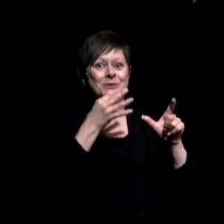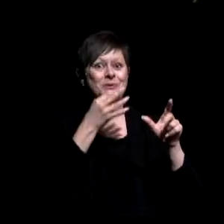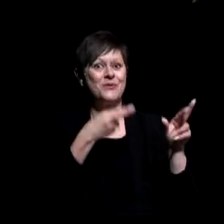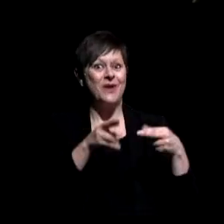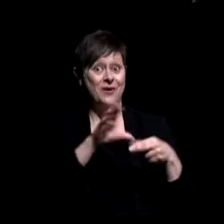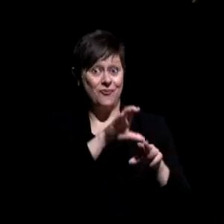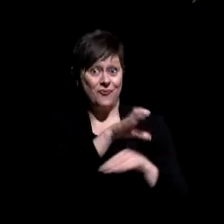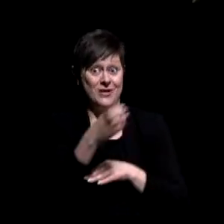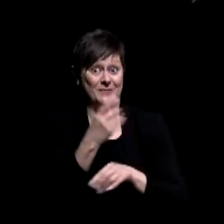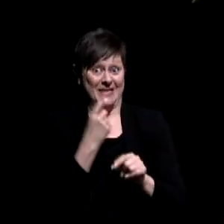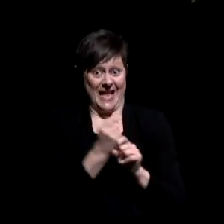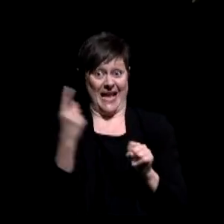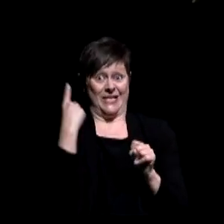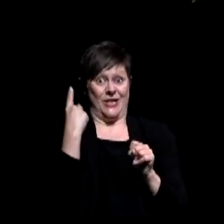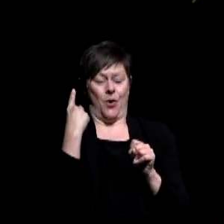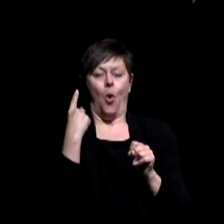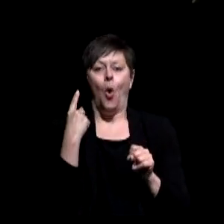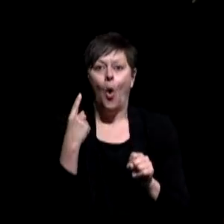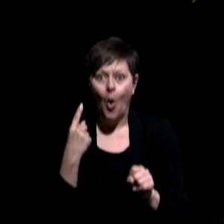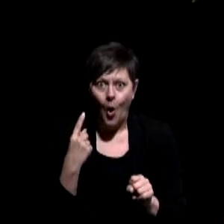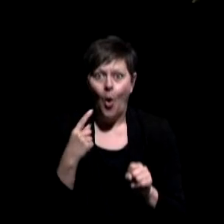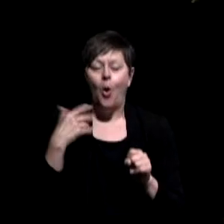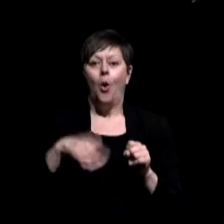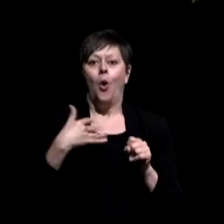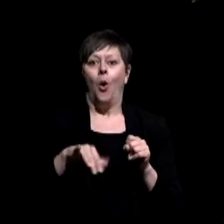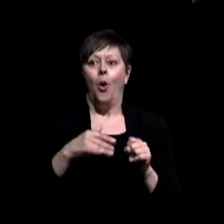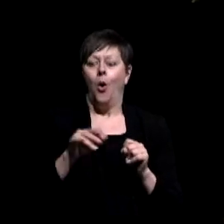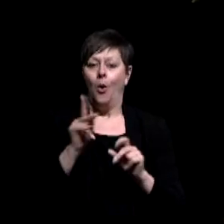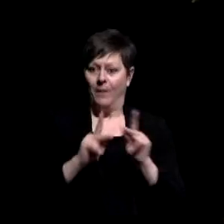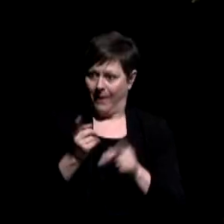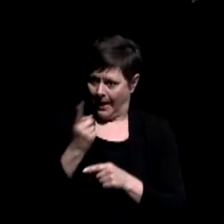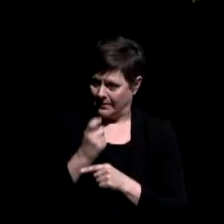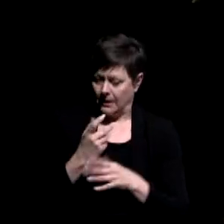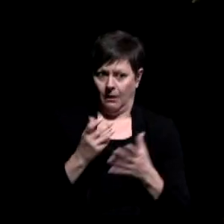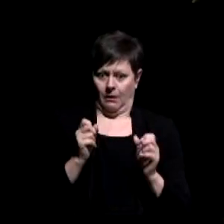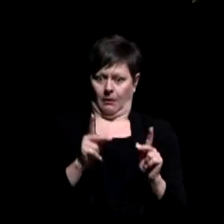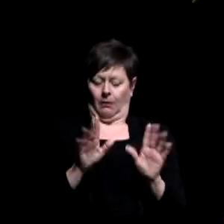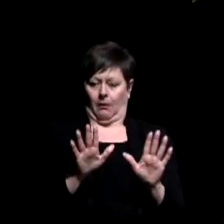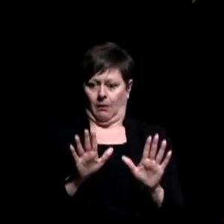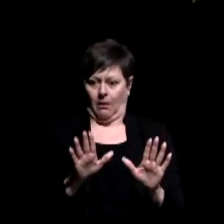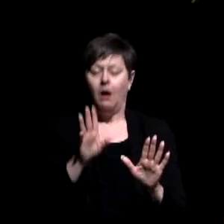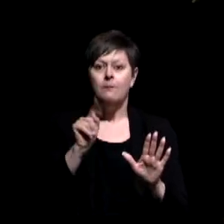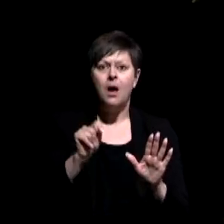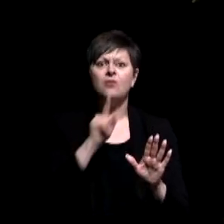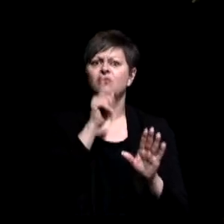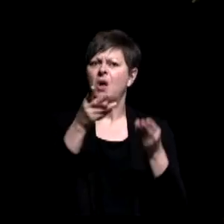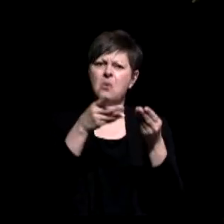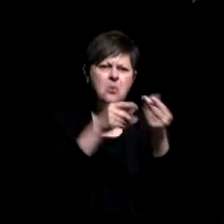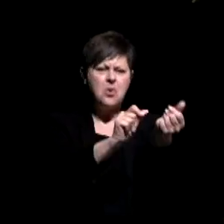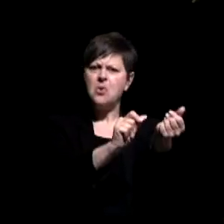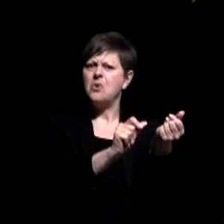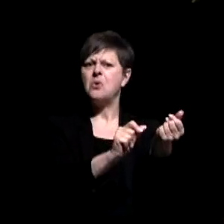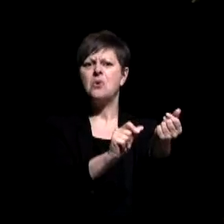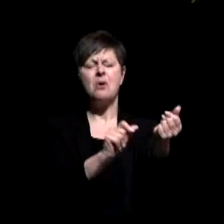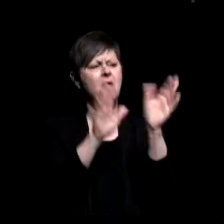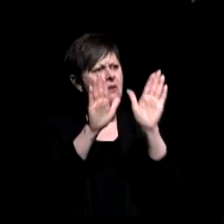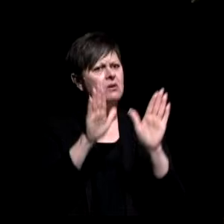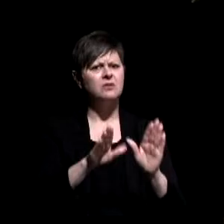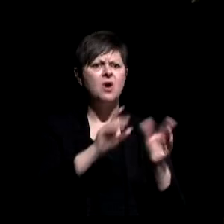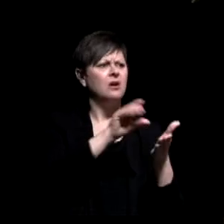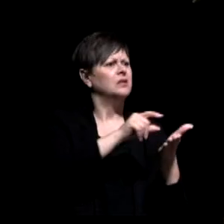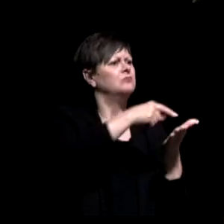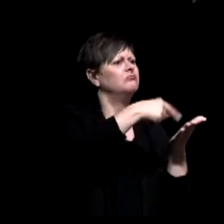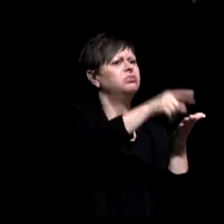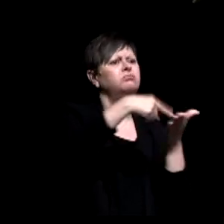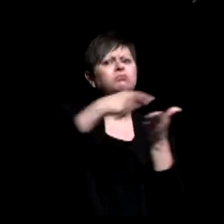I can tell you that was an immense ask and executed with extreme efficiency and effectiveness.